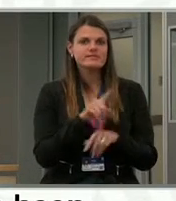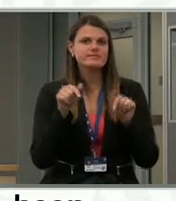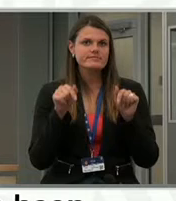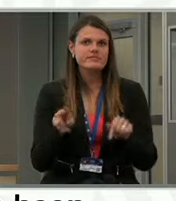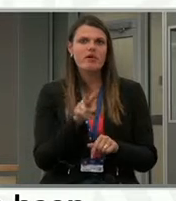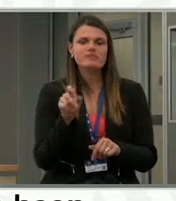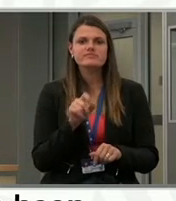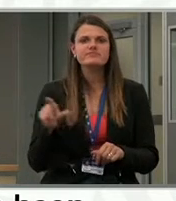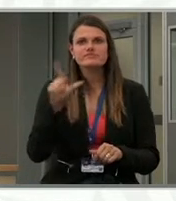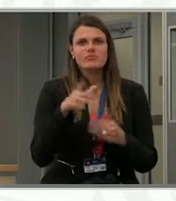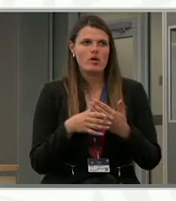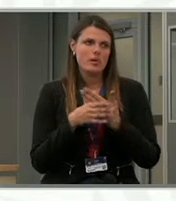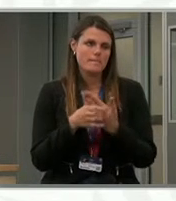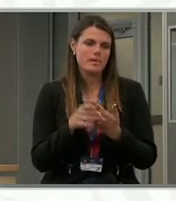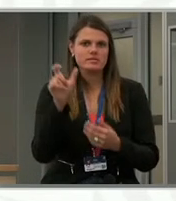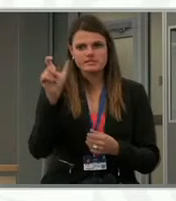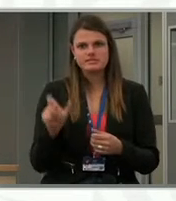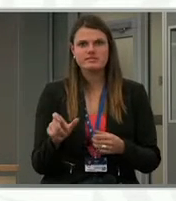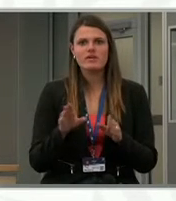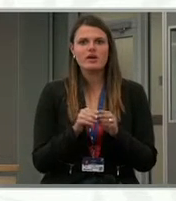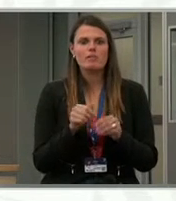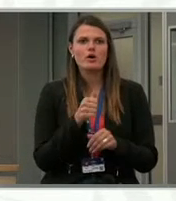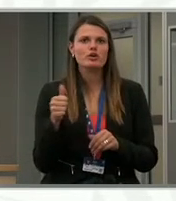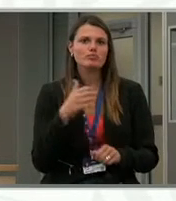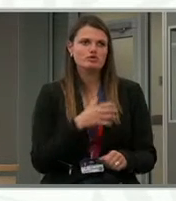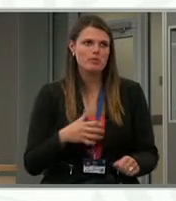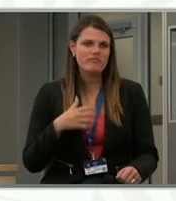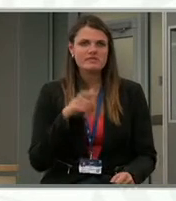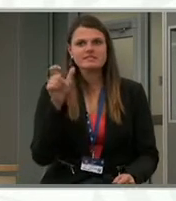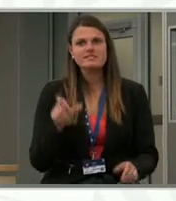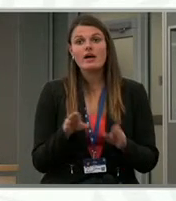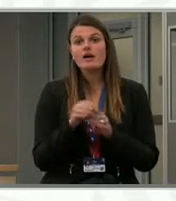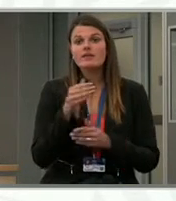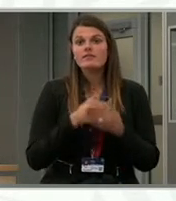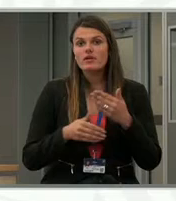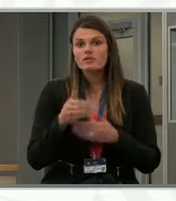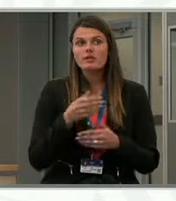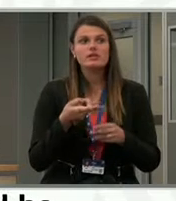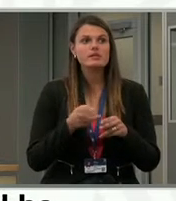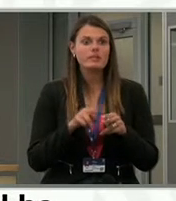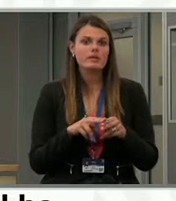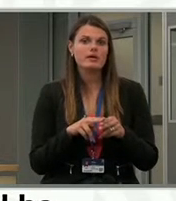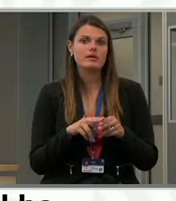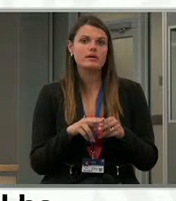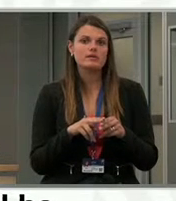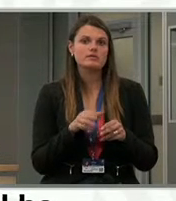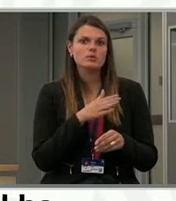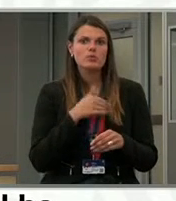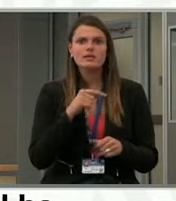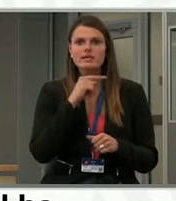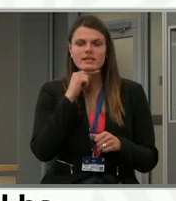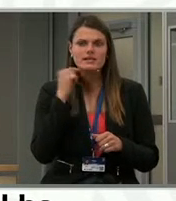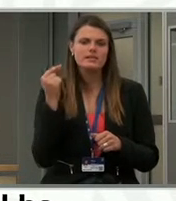within DG Justice these problems will be solved, and especially if we talk about the rights of people